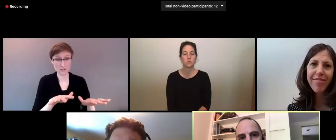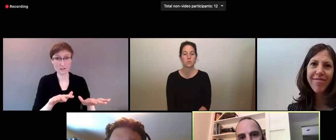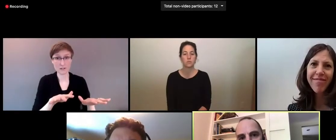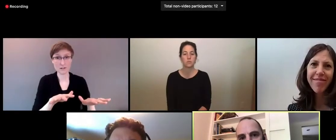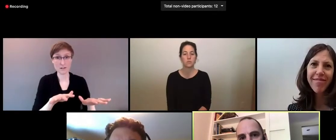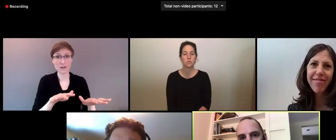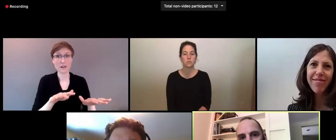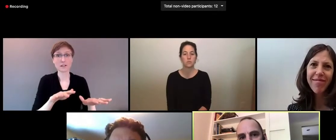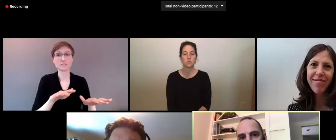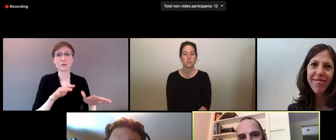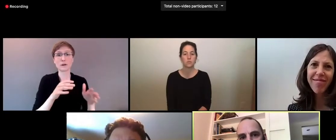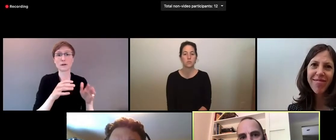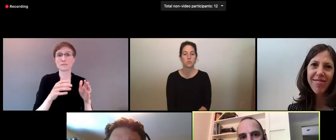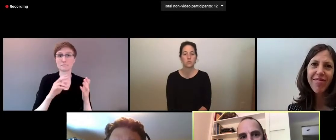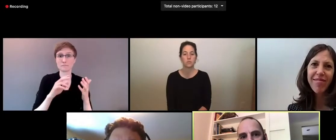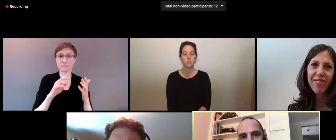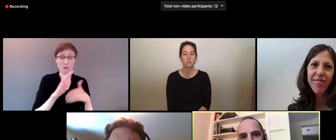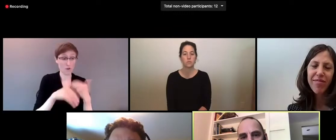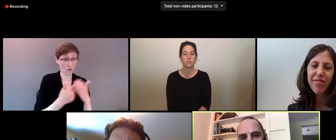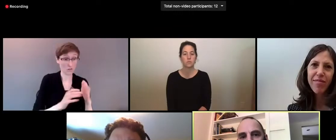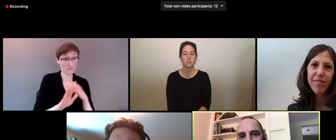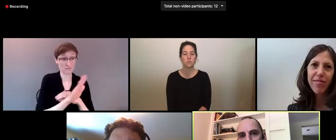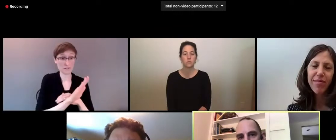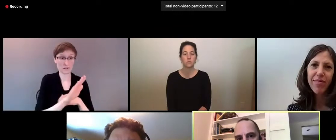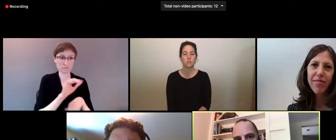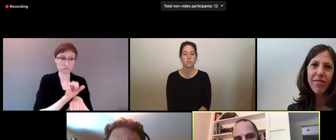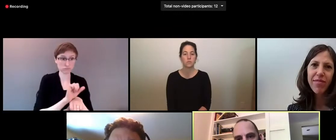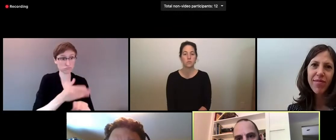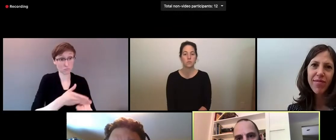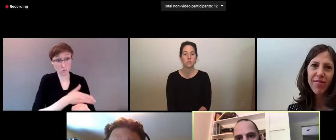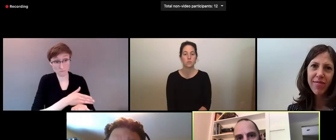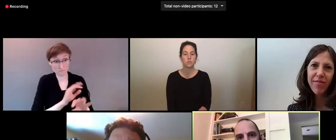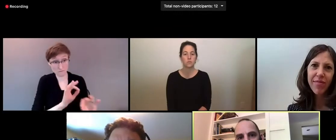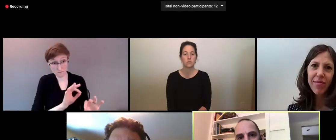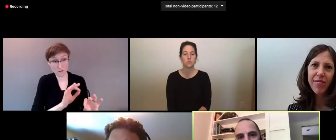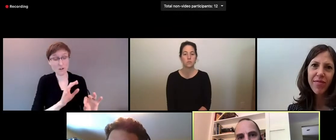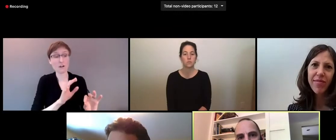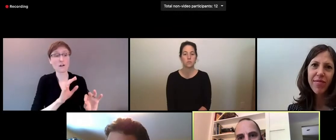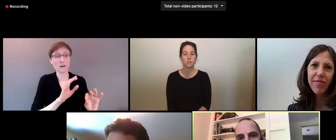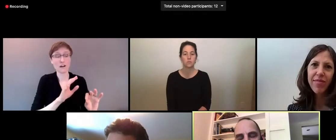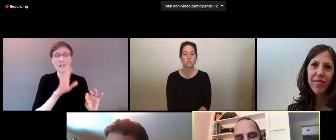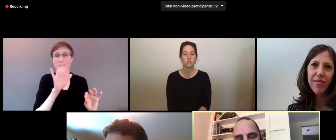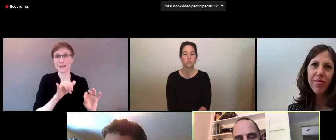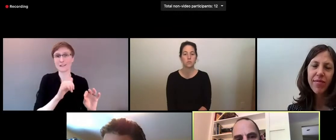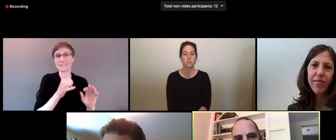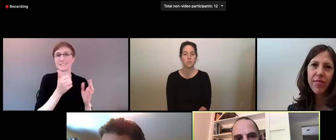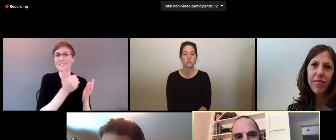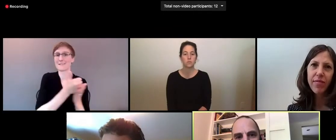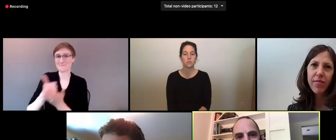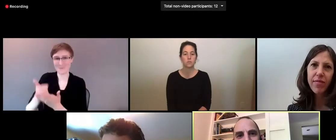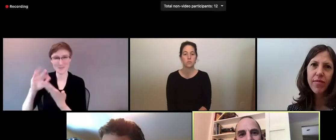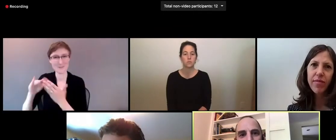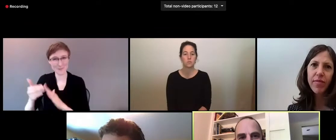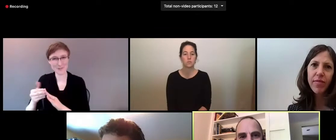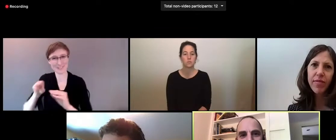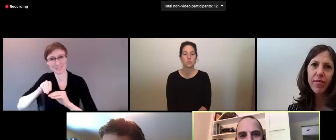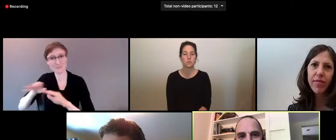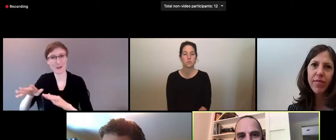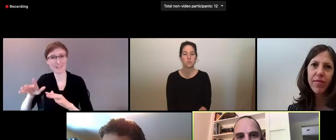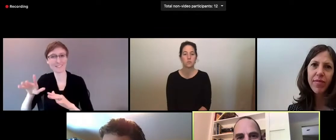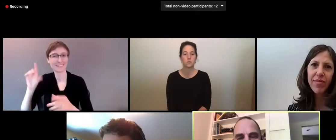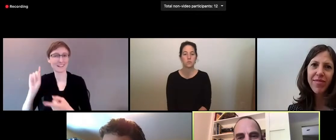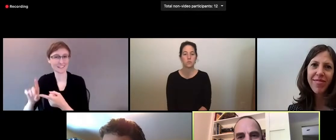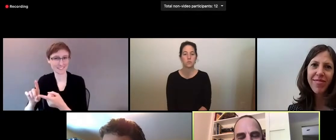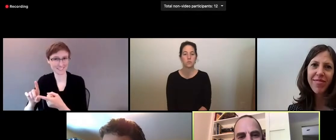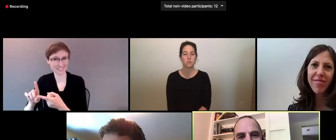well. So all those efforts in long-term care facility had the additional benefit of helping spread in the community. So it's kind of a double thanks